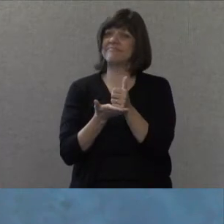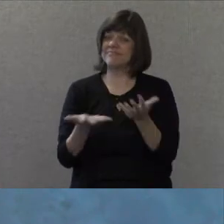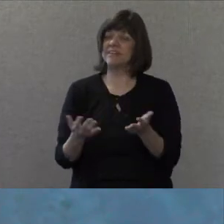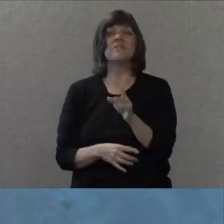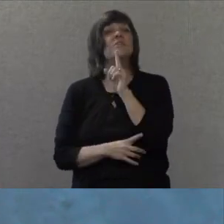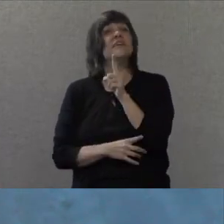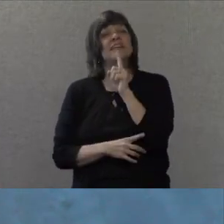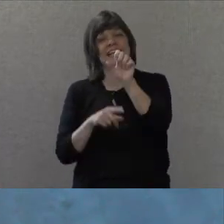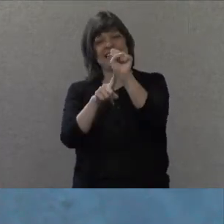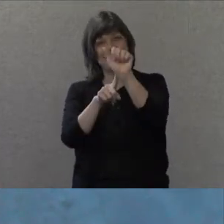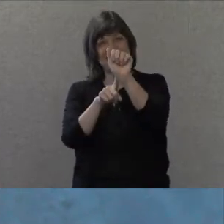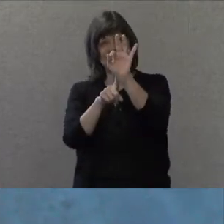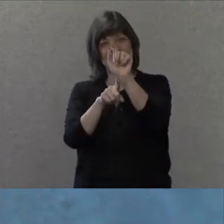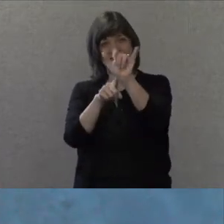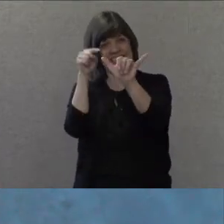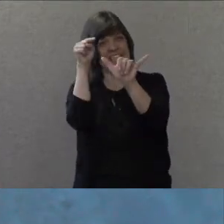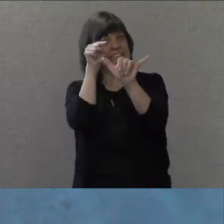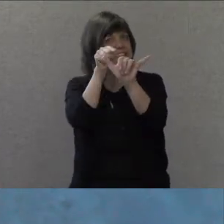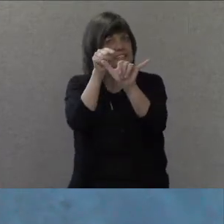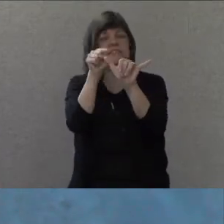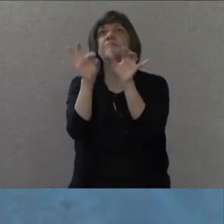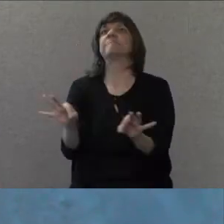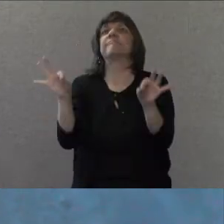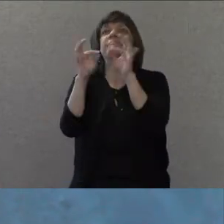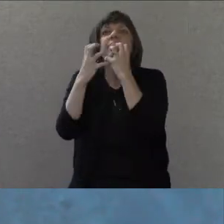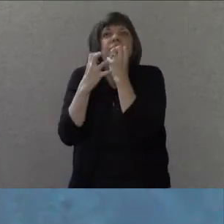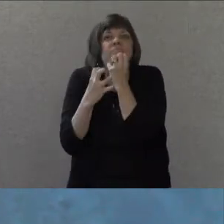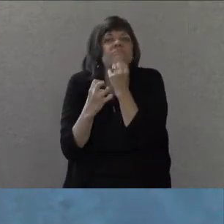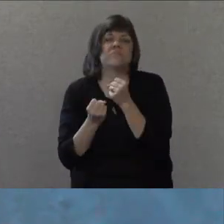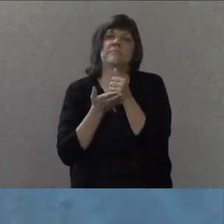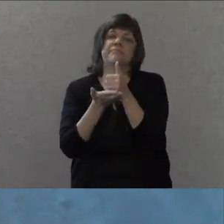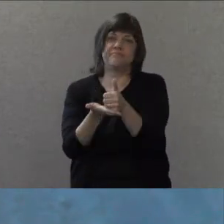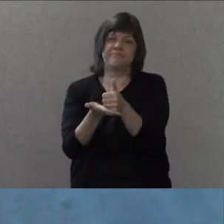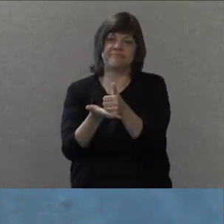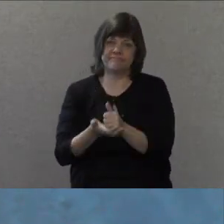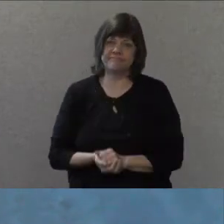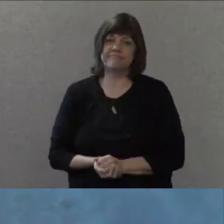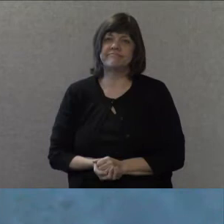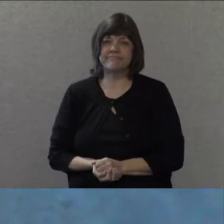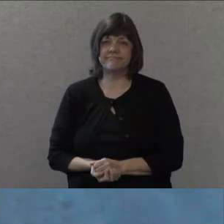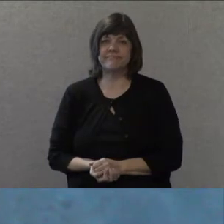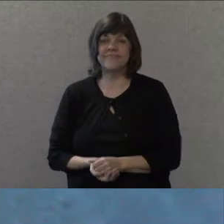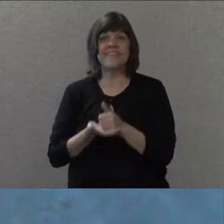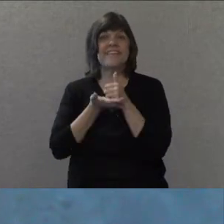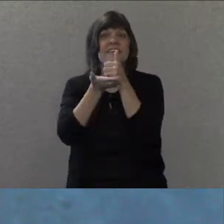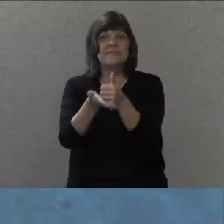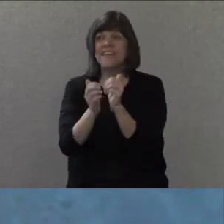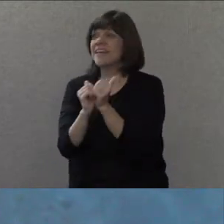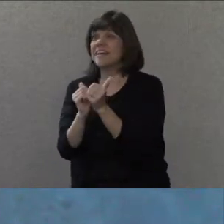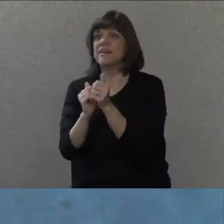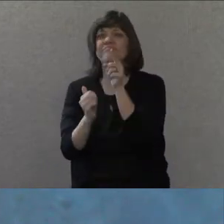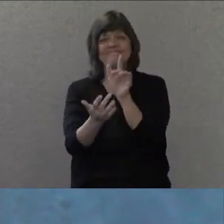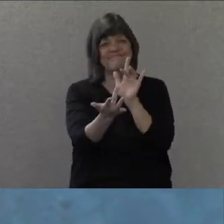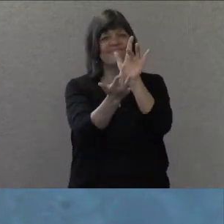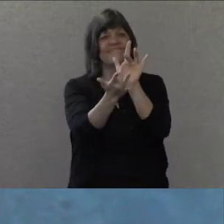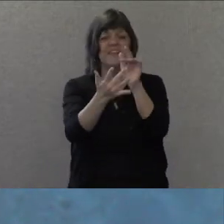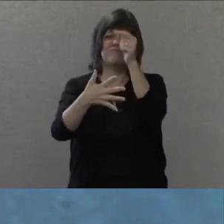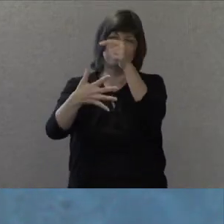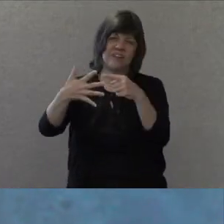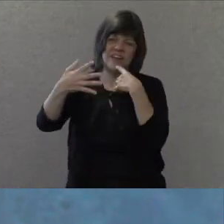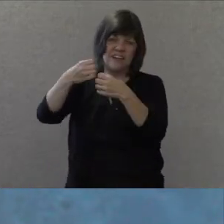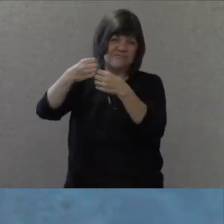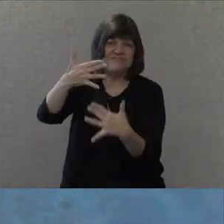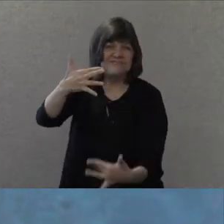relationship. Your safety is the most important part of getting help. To get help, you can contact any